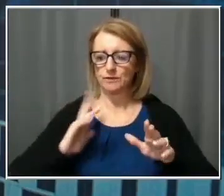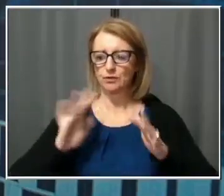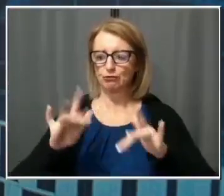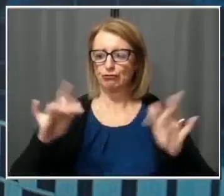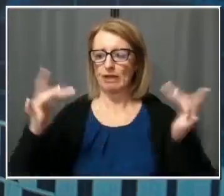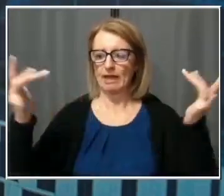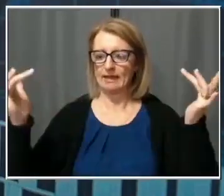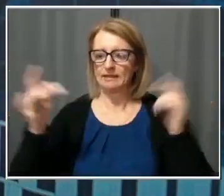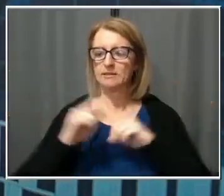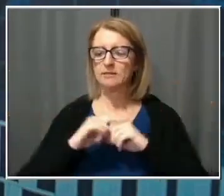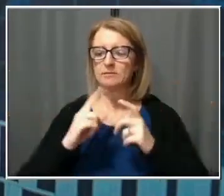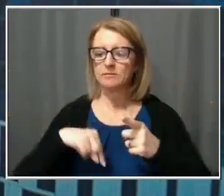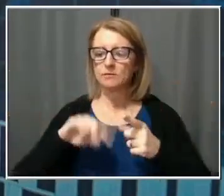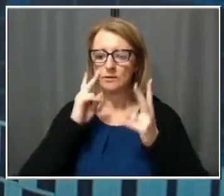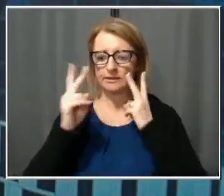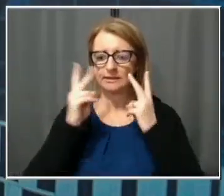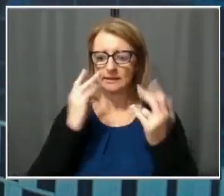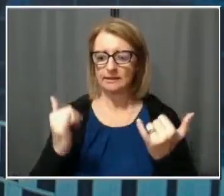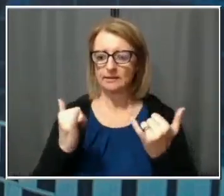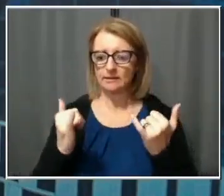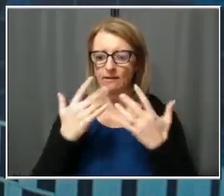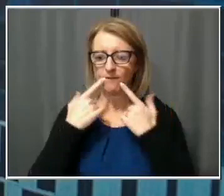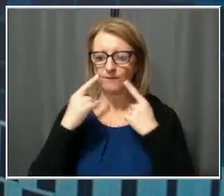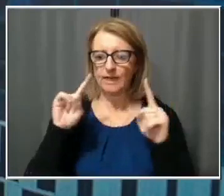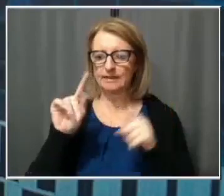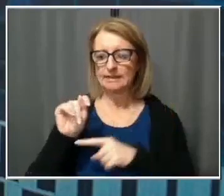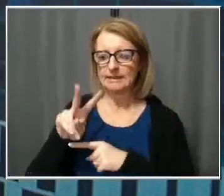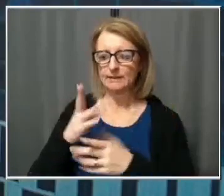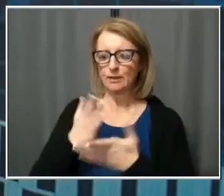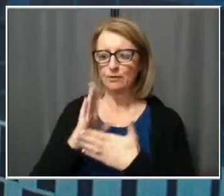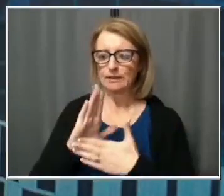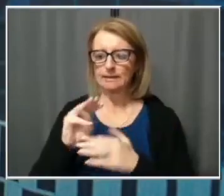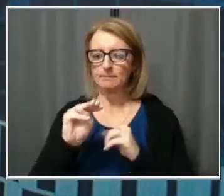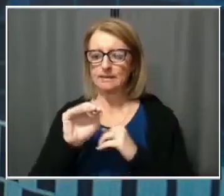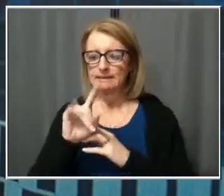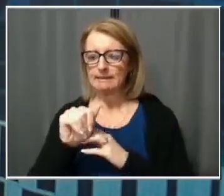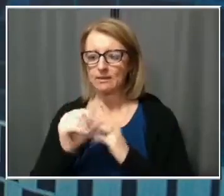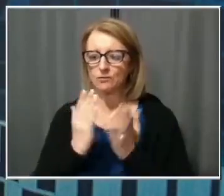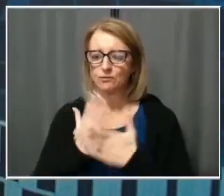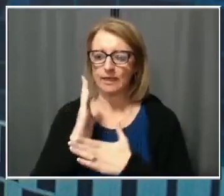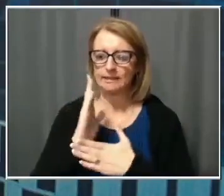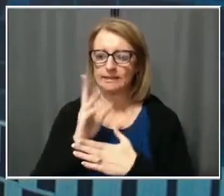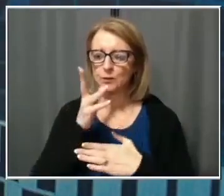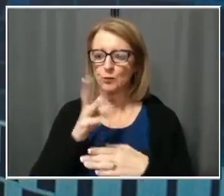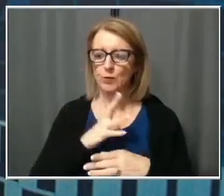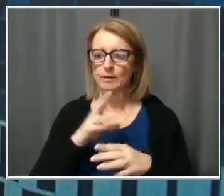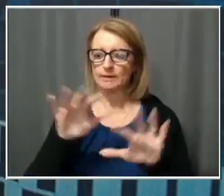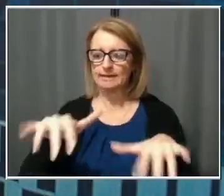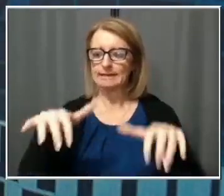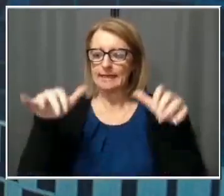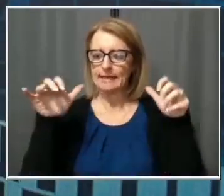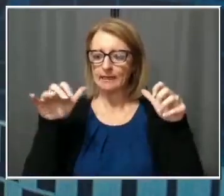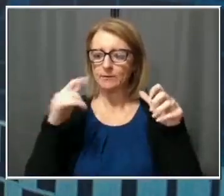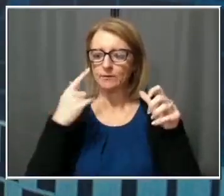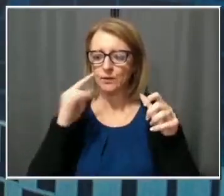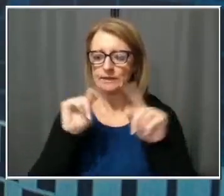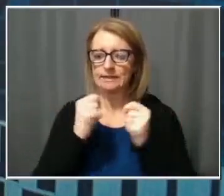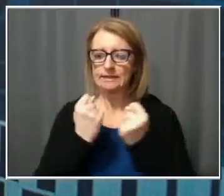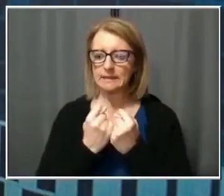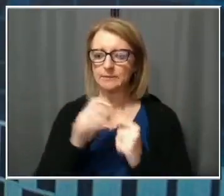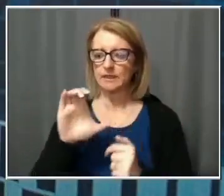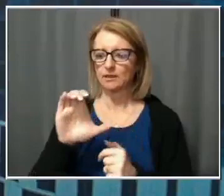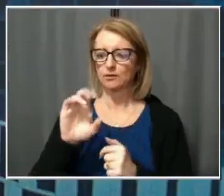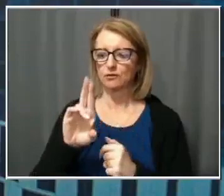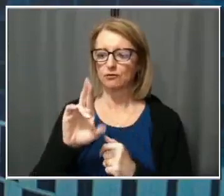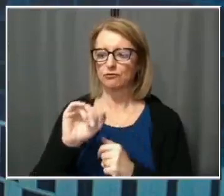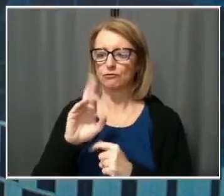And so I think that's what we're seeing right now. We're finally getting TV rights and media rights, and we're having women's stadiums built for teams like the Current. And it's elevating